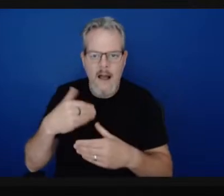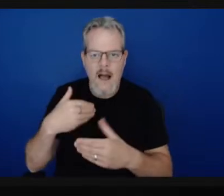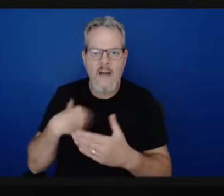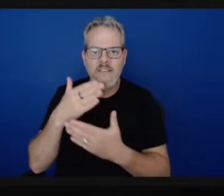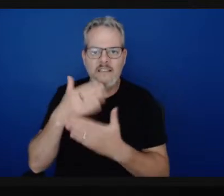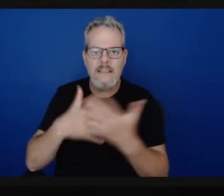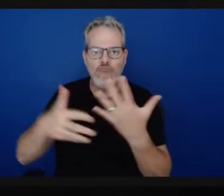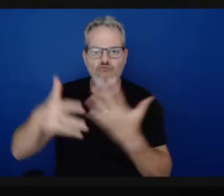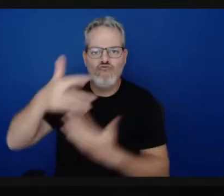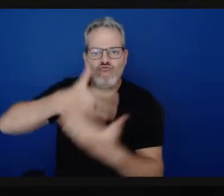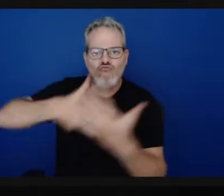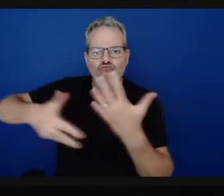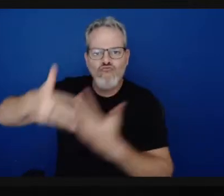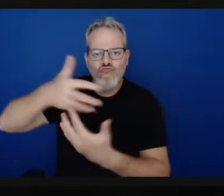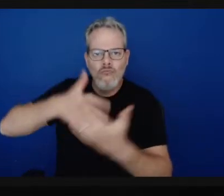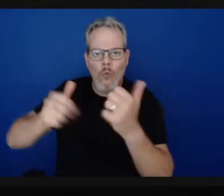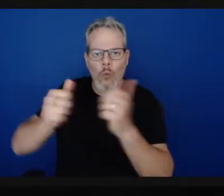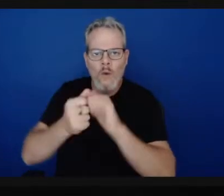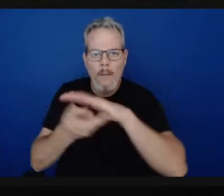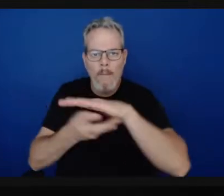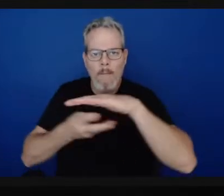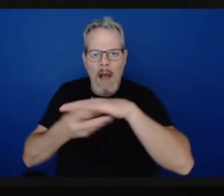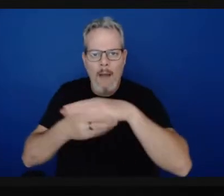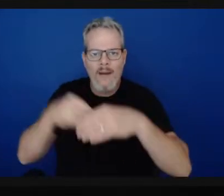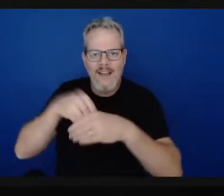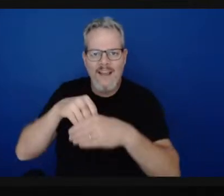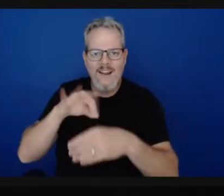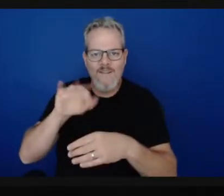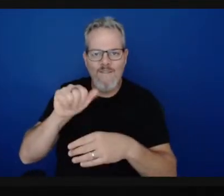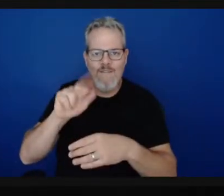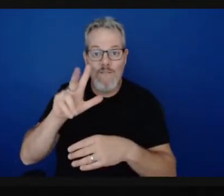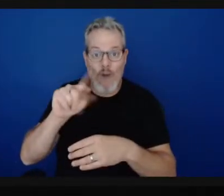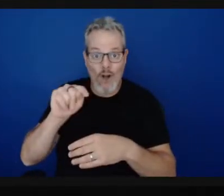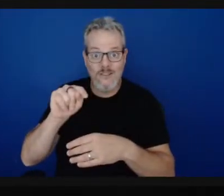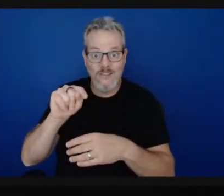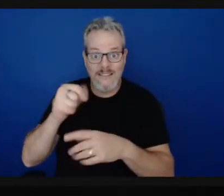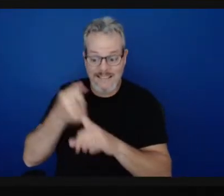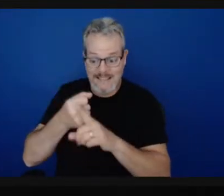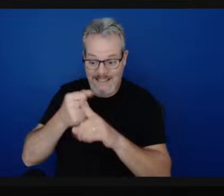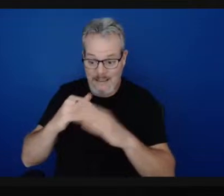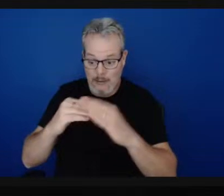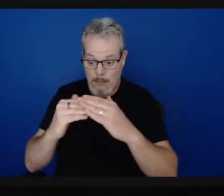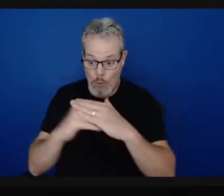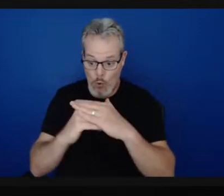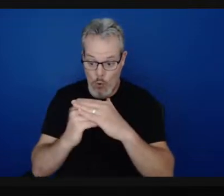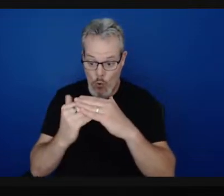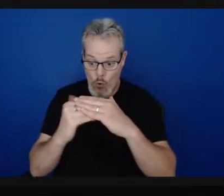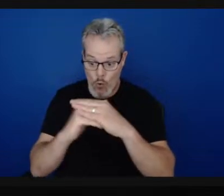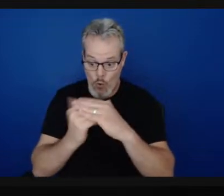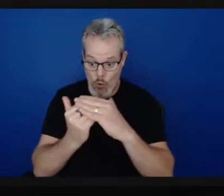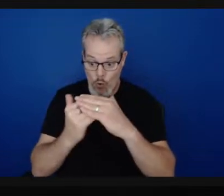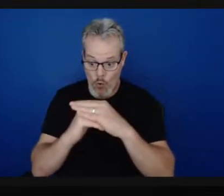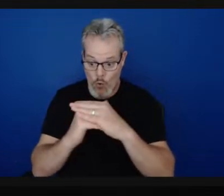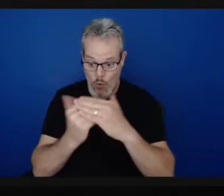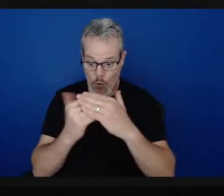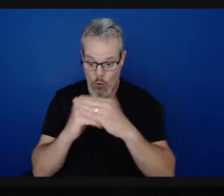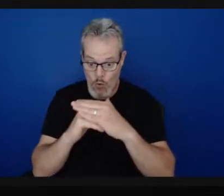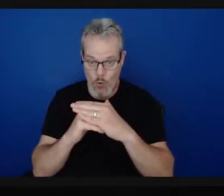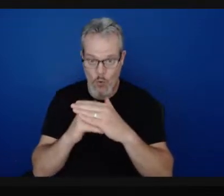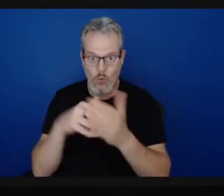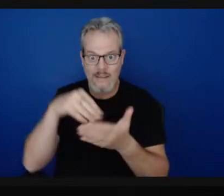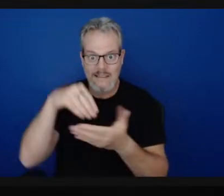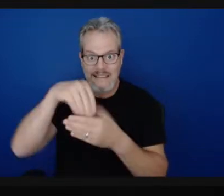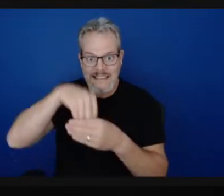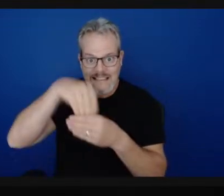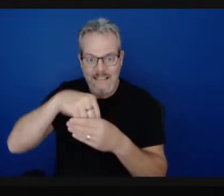the magma and the faults, right? Because the faults are moving, they're weak zones in the volcano, and